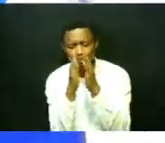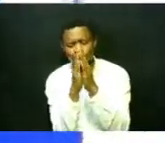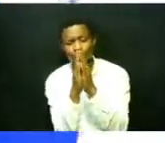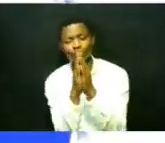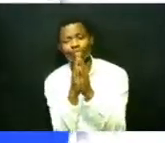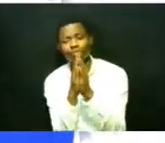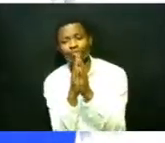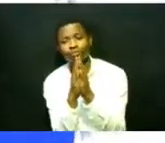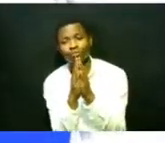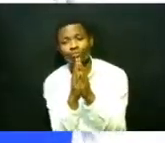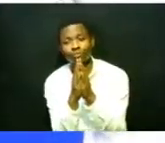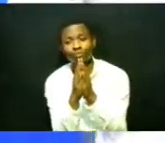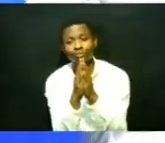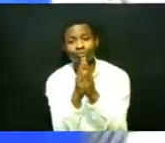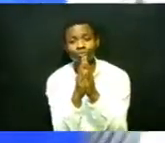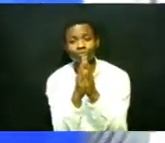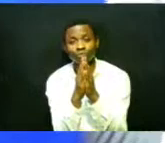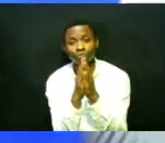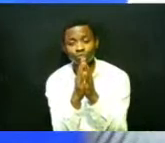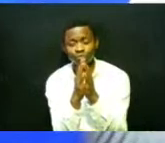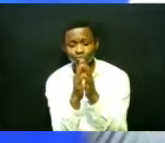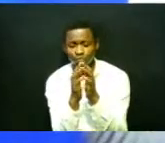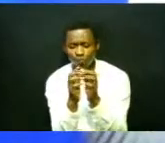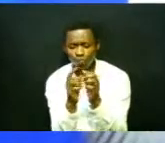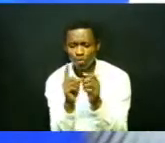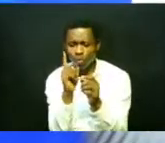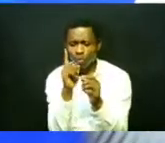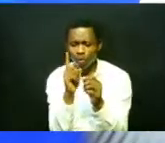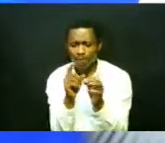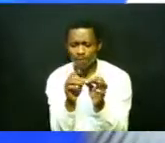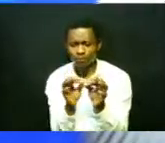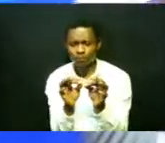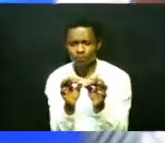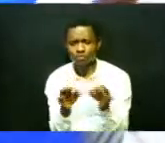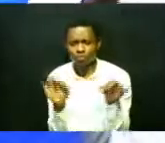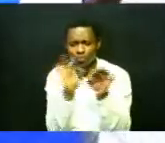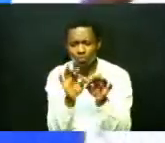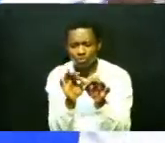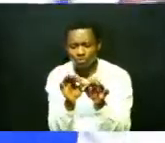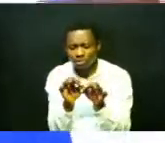Jesus. One of the key points that is bubbling in my spirit